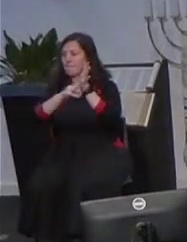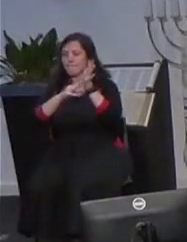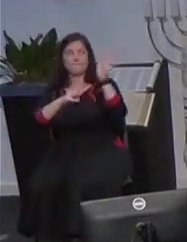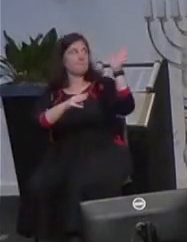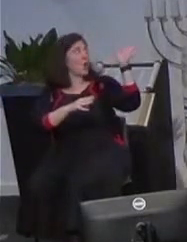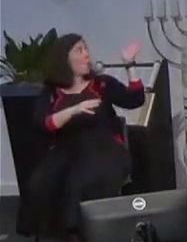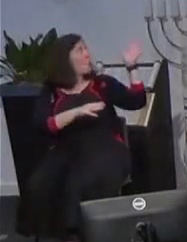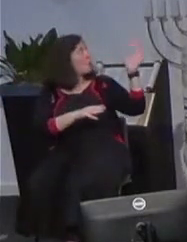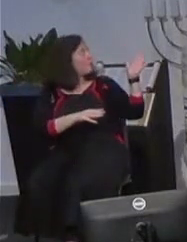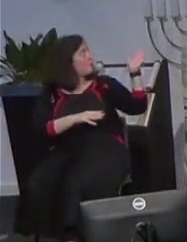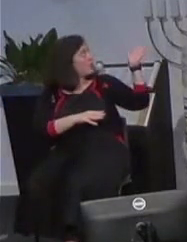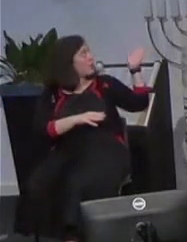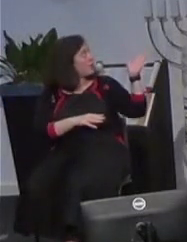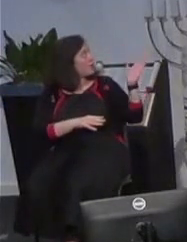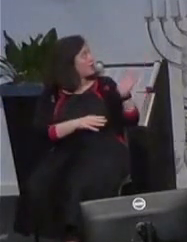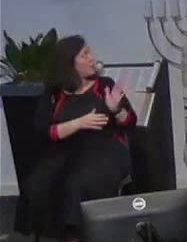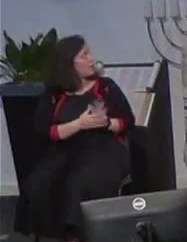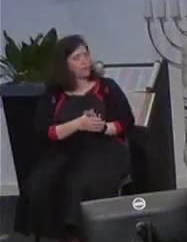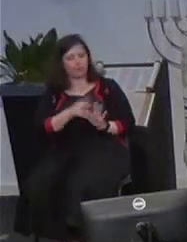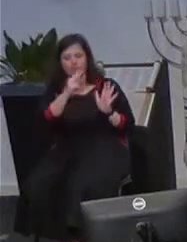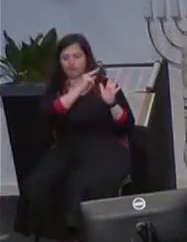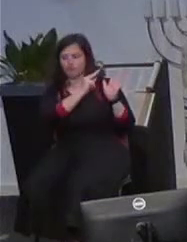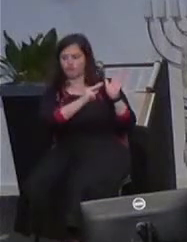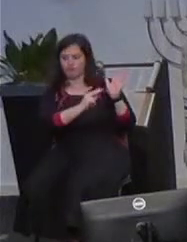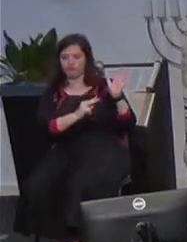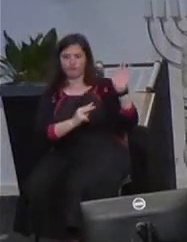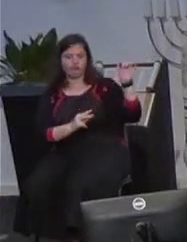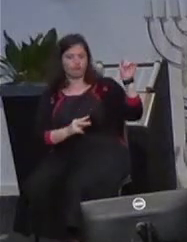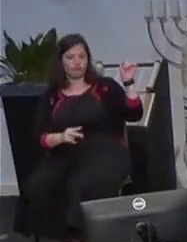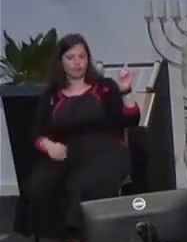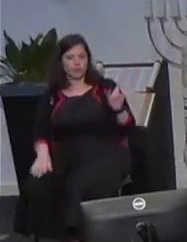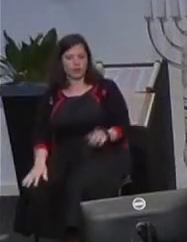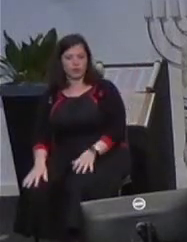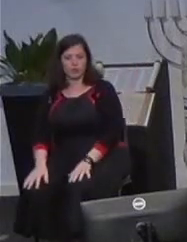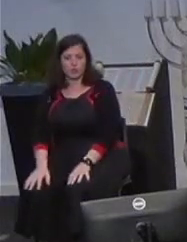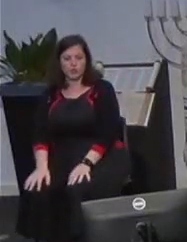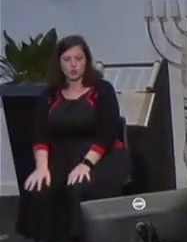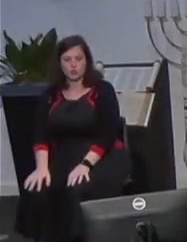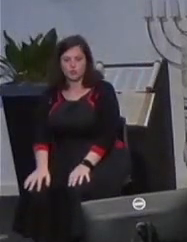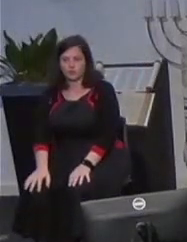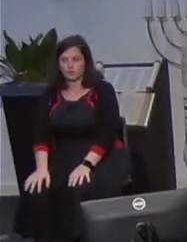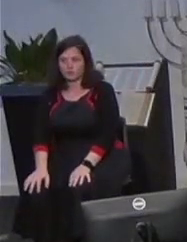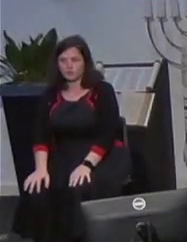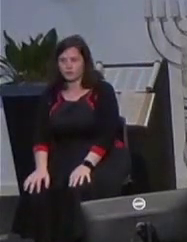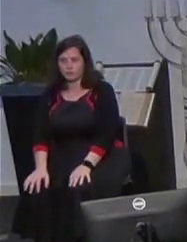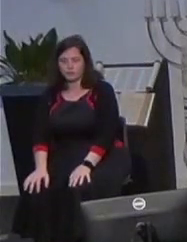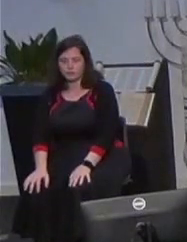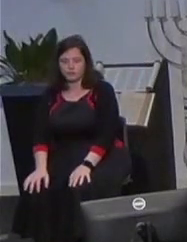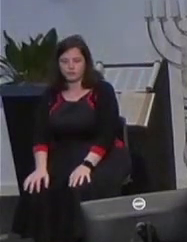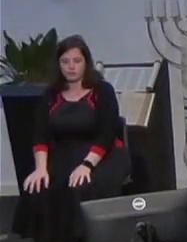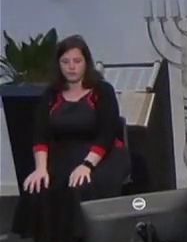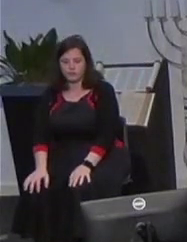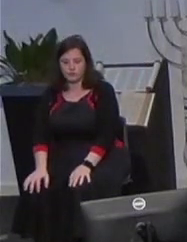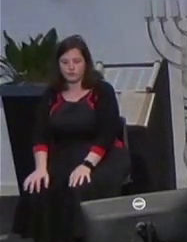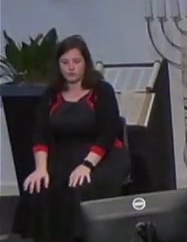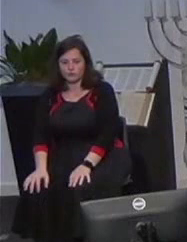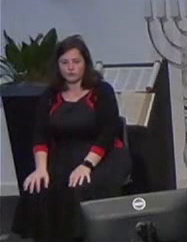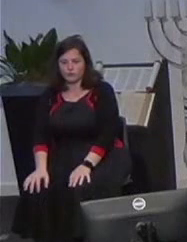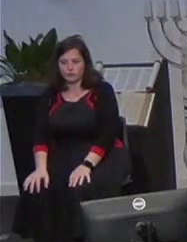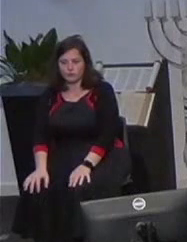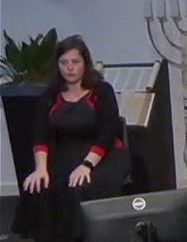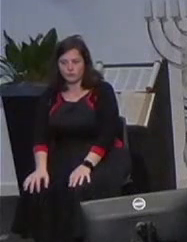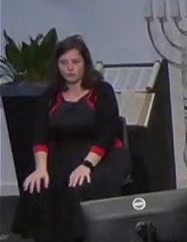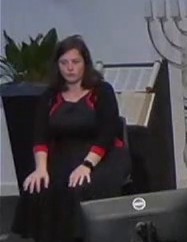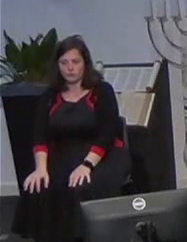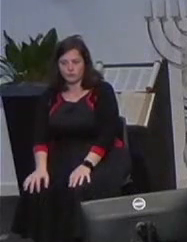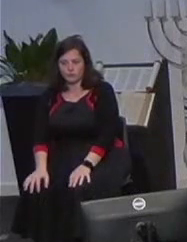that complicated. And Peter sums up the gospel like this: once you were no people, now you are God's people.